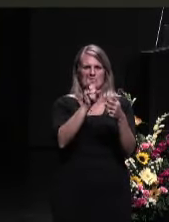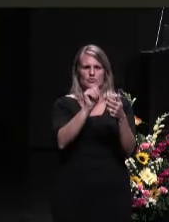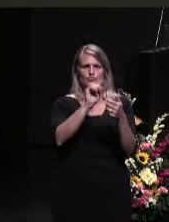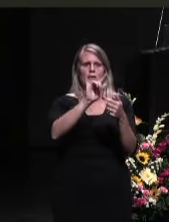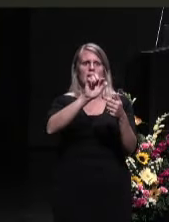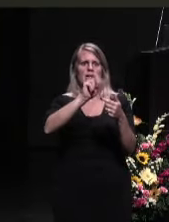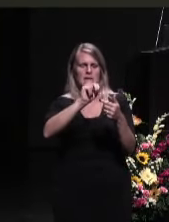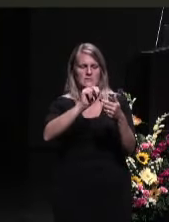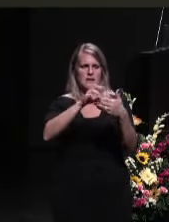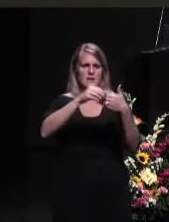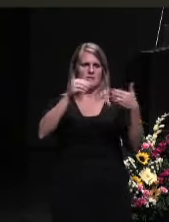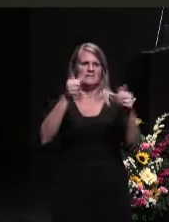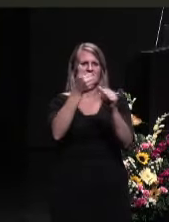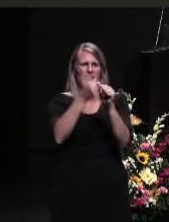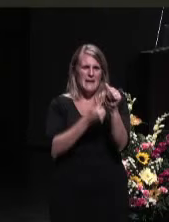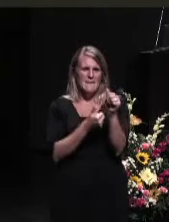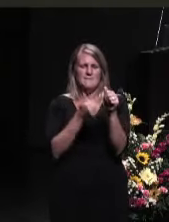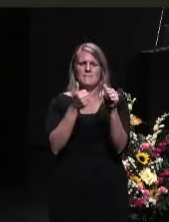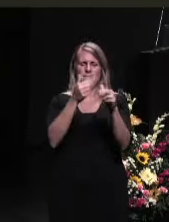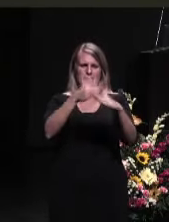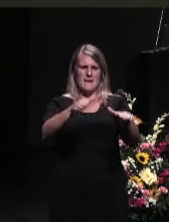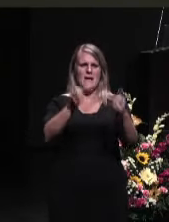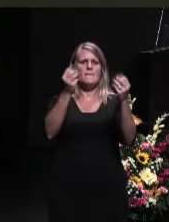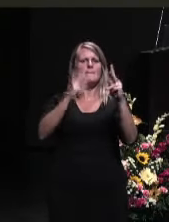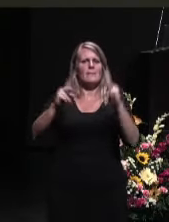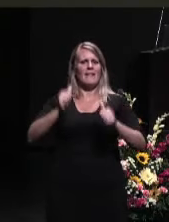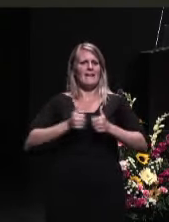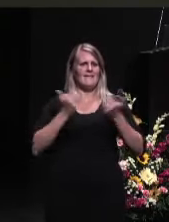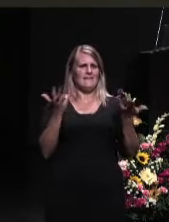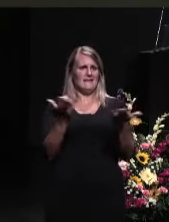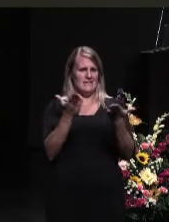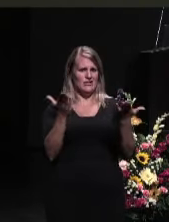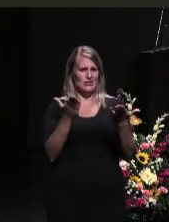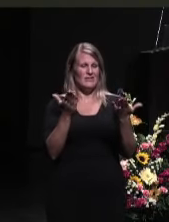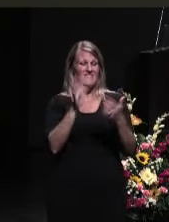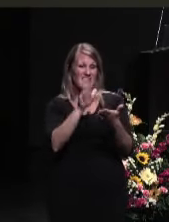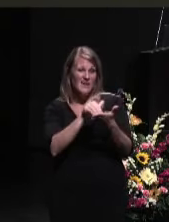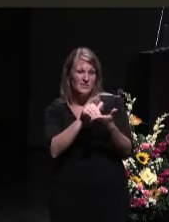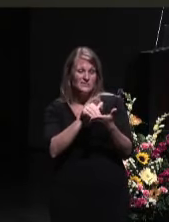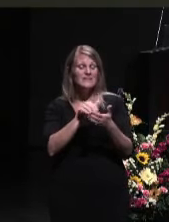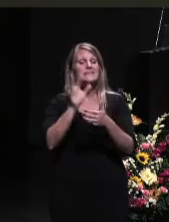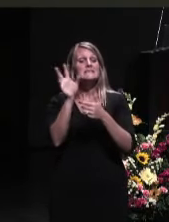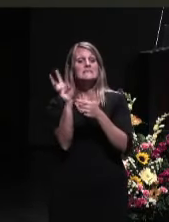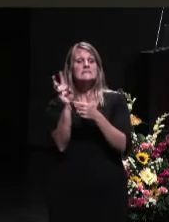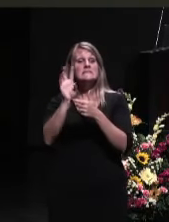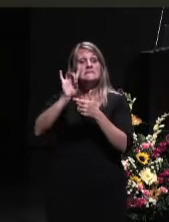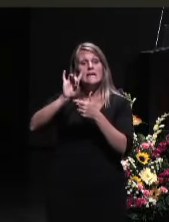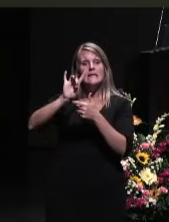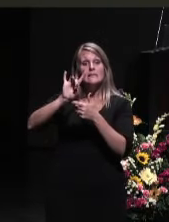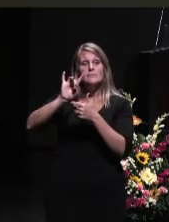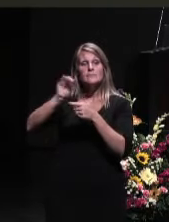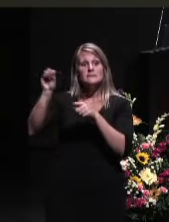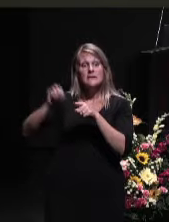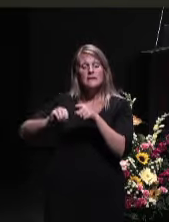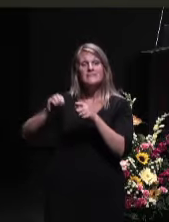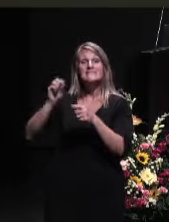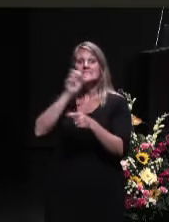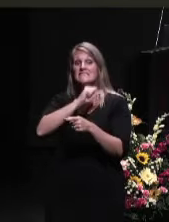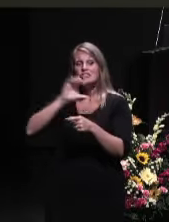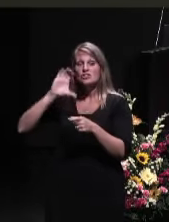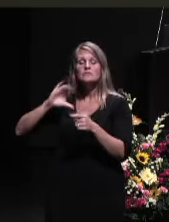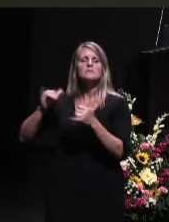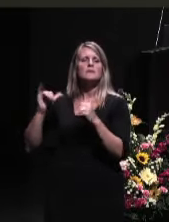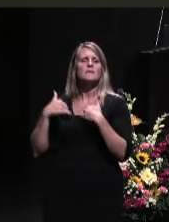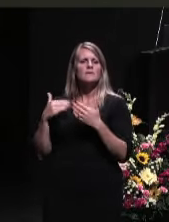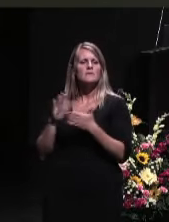owe $5,000. Here's an interesting stat. 68% of seniors have college debt. Do you